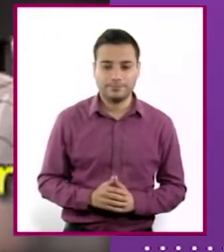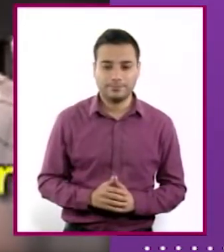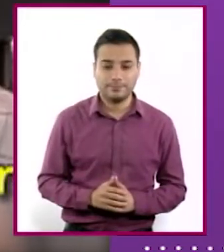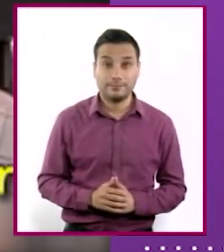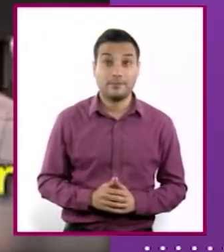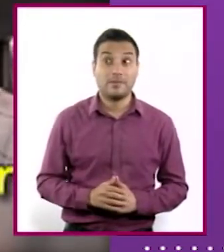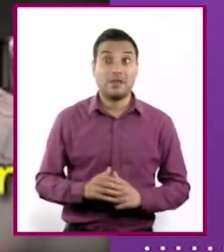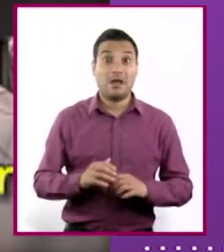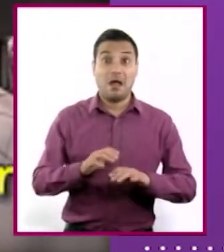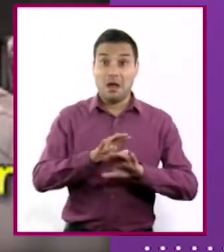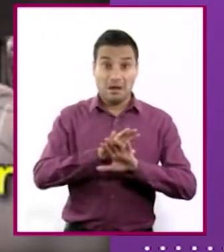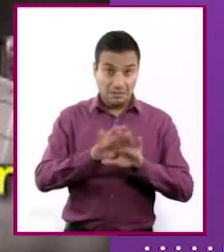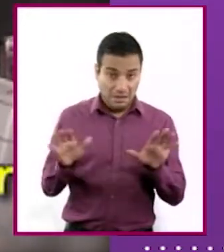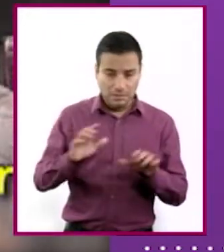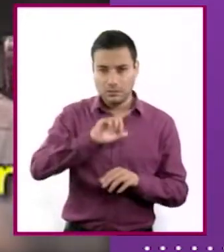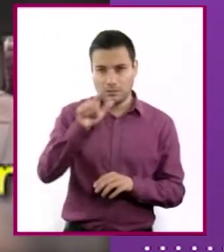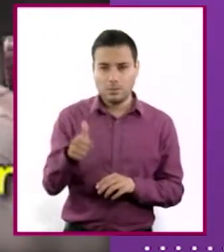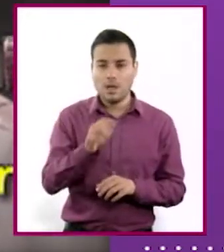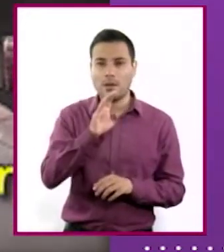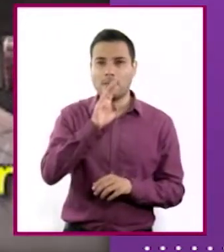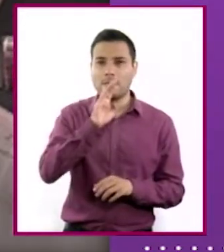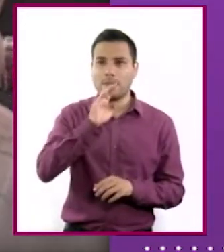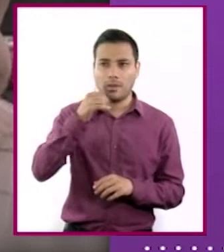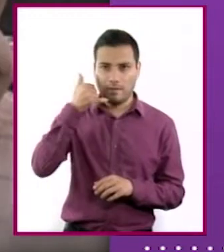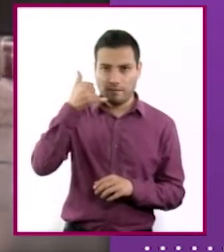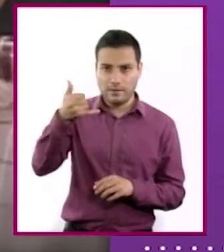After that, I called my mother.